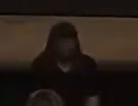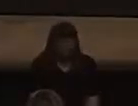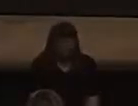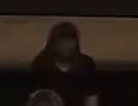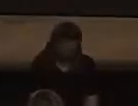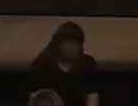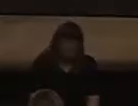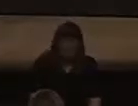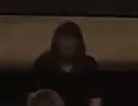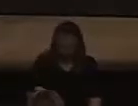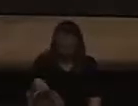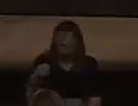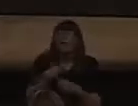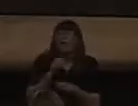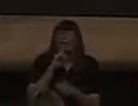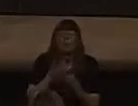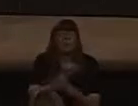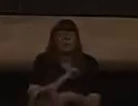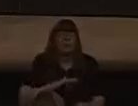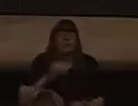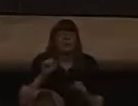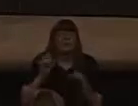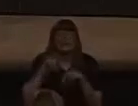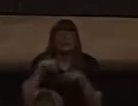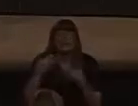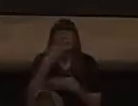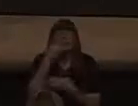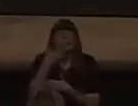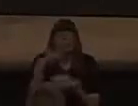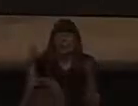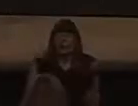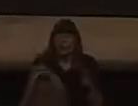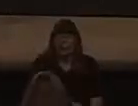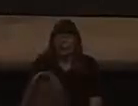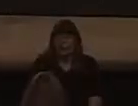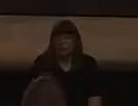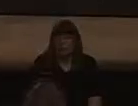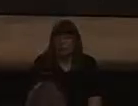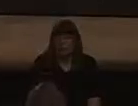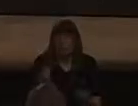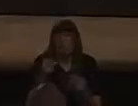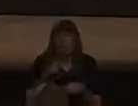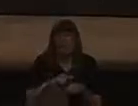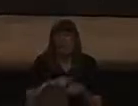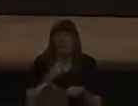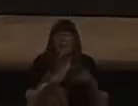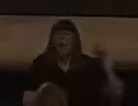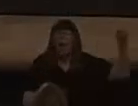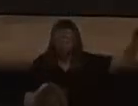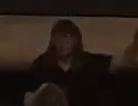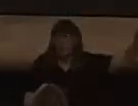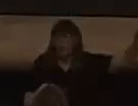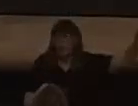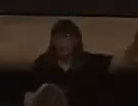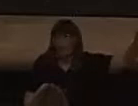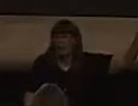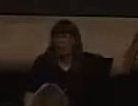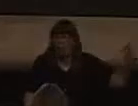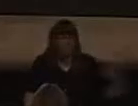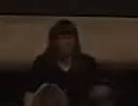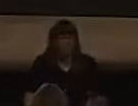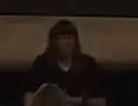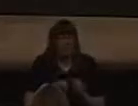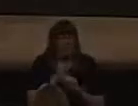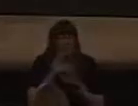Be sure your staff can give concise directions. We've been told time and again that over there is totally meaningless